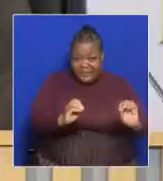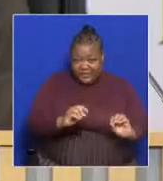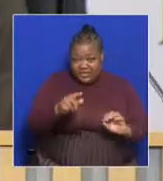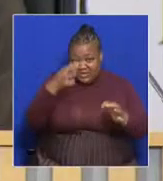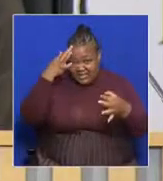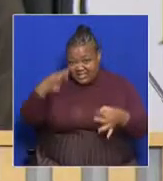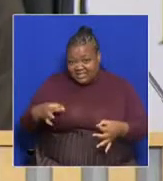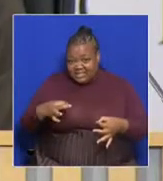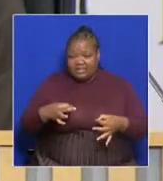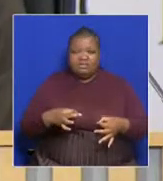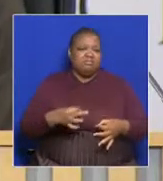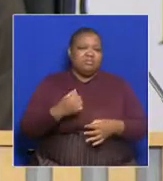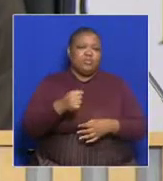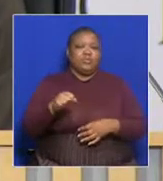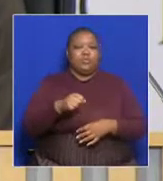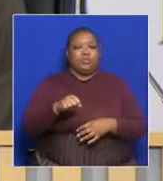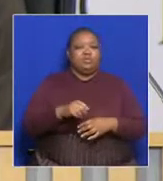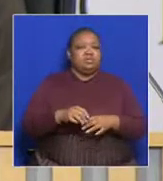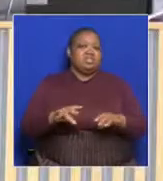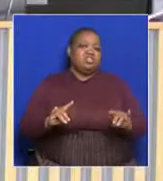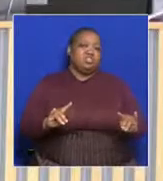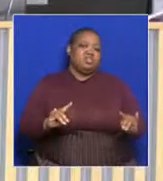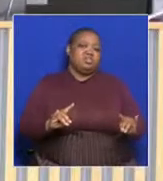Chair, is this an appropriate time?